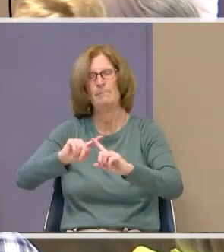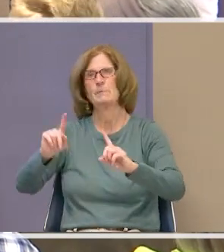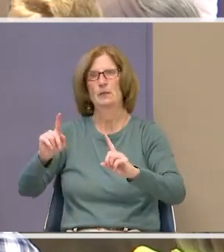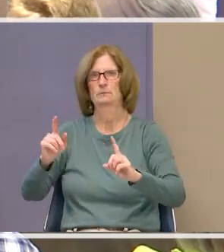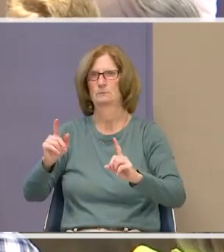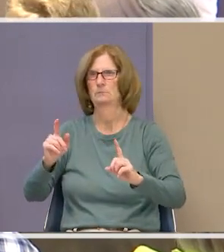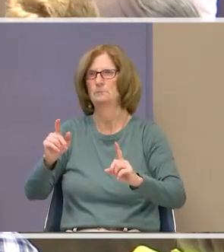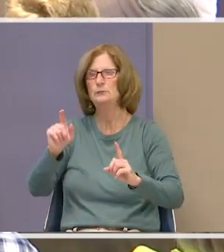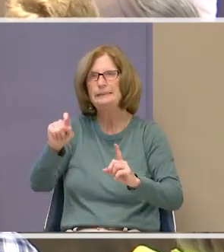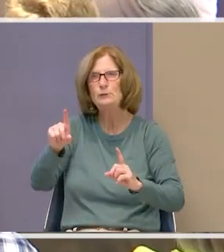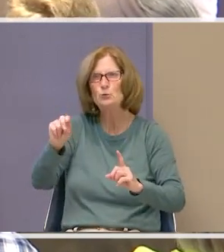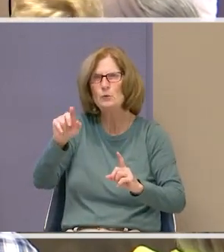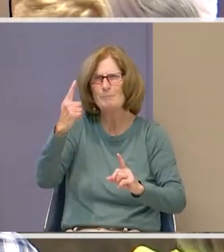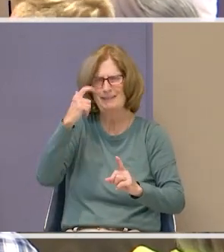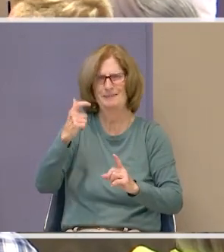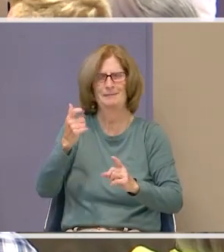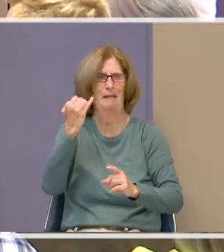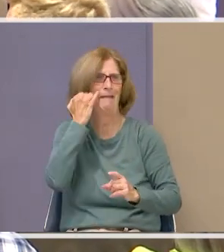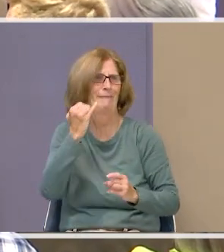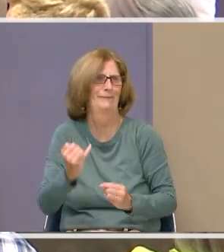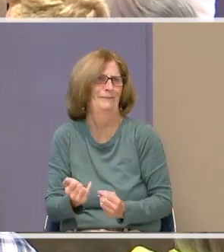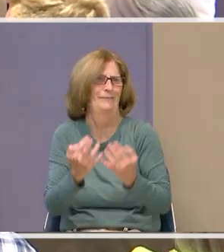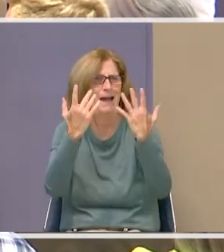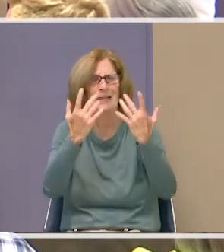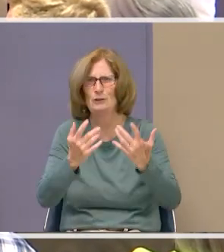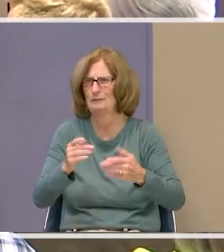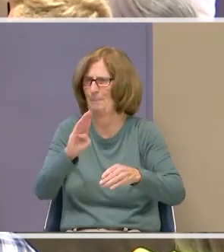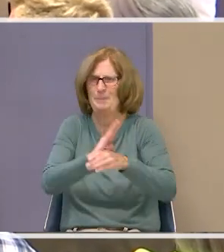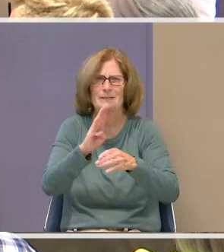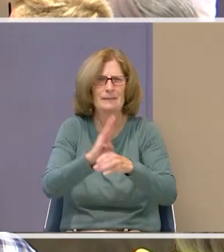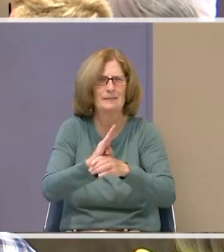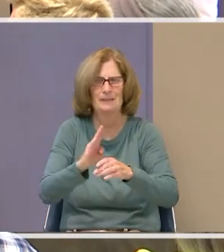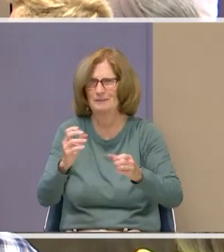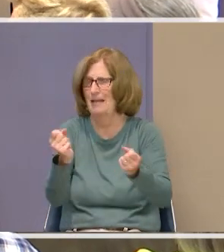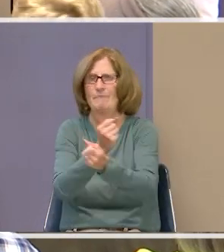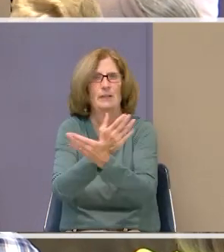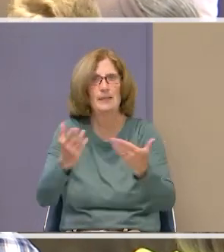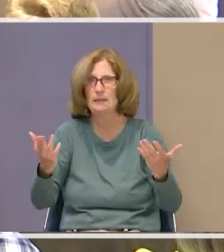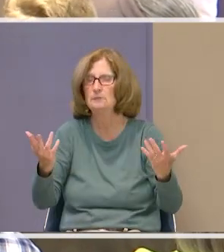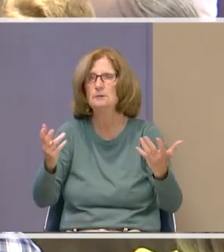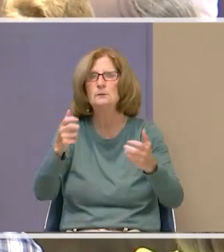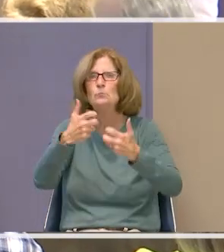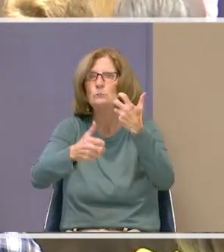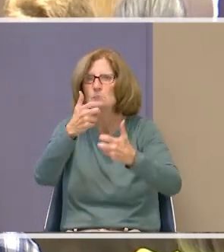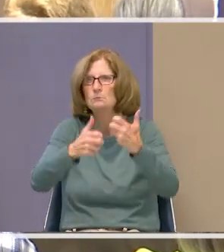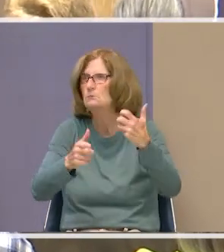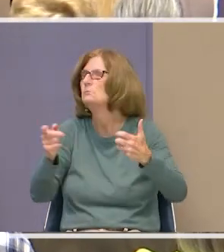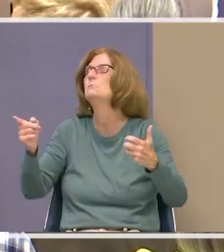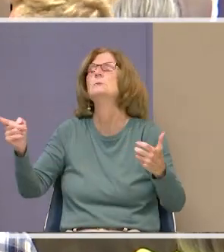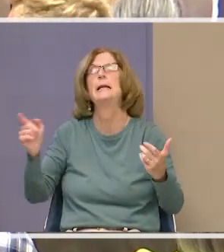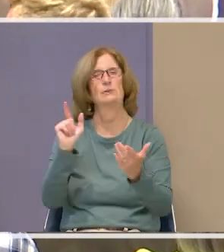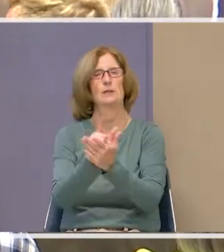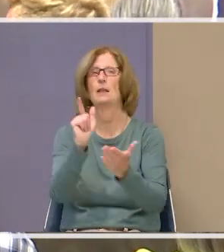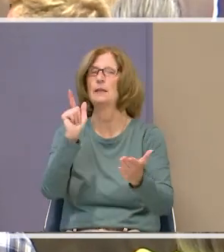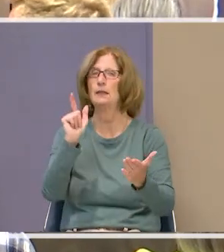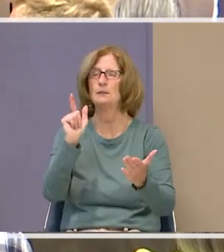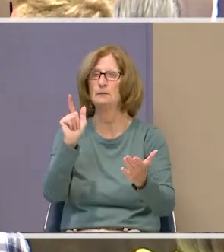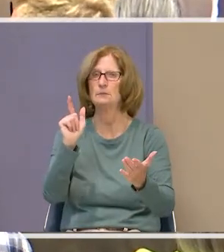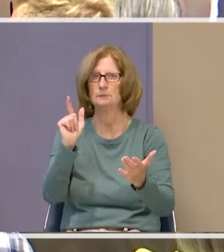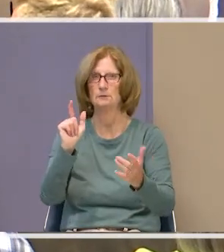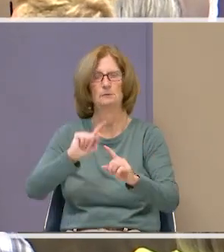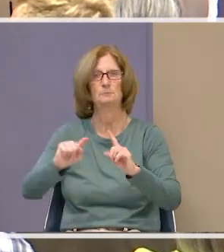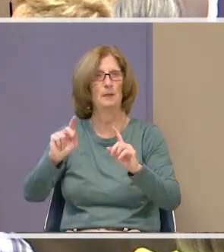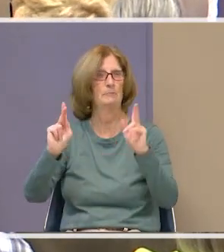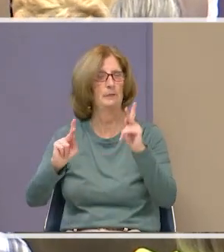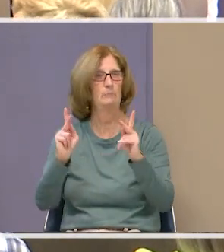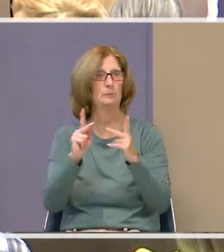necessary to protect the businesses there, the access to everything that, you know, it is illegal. It should be illegal, but people